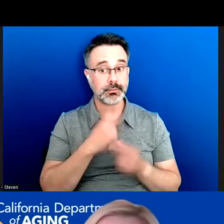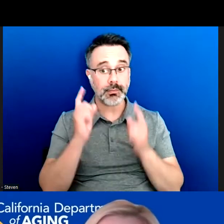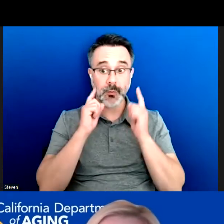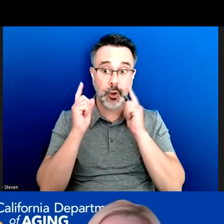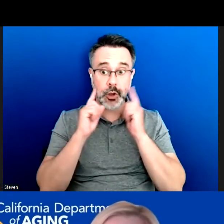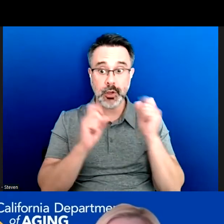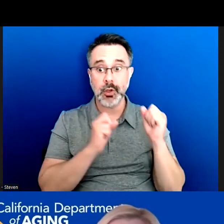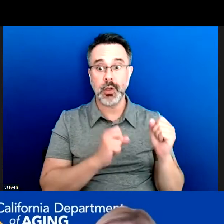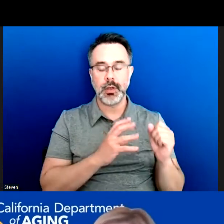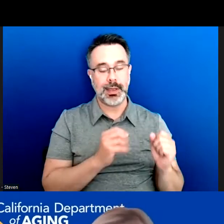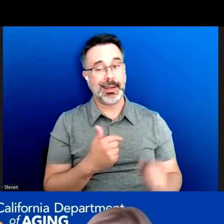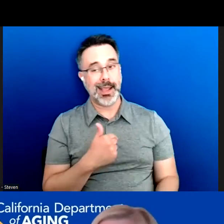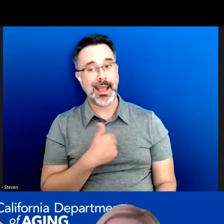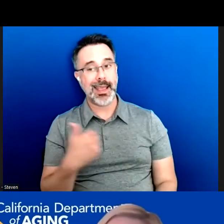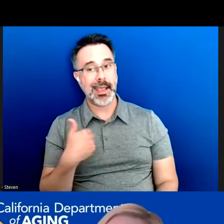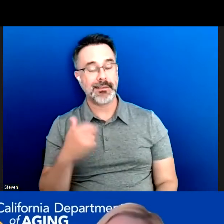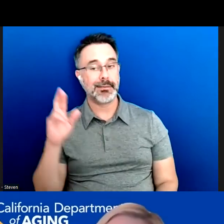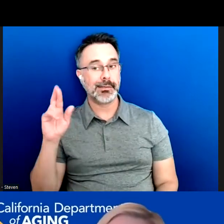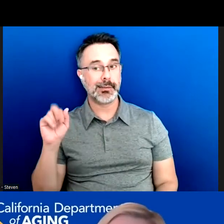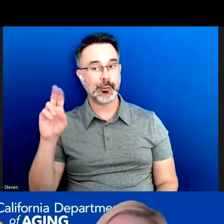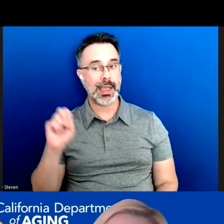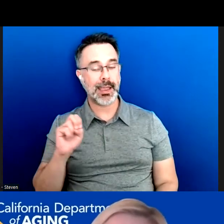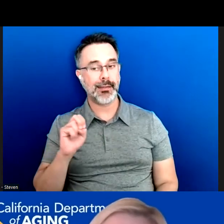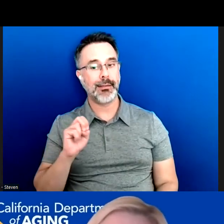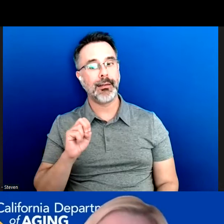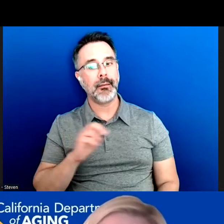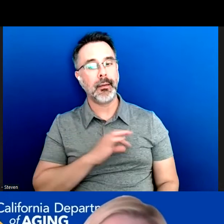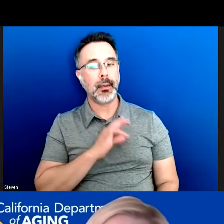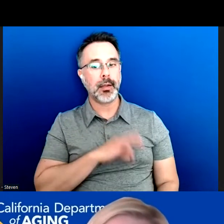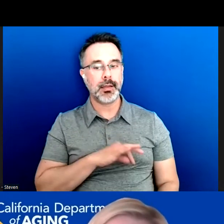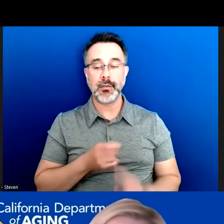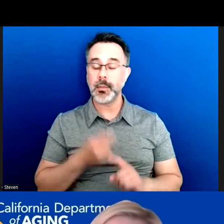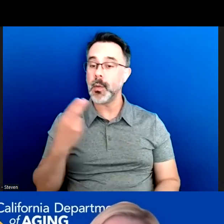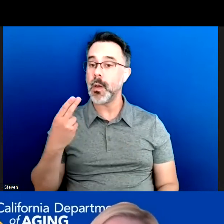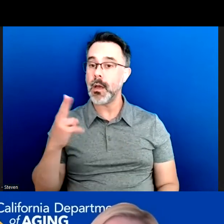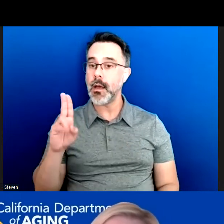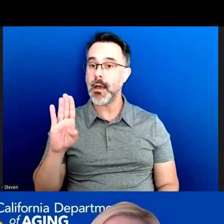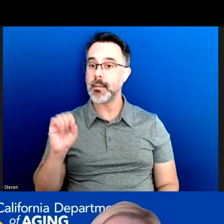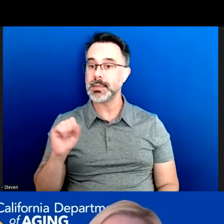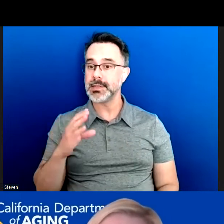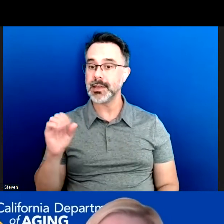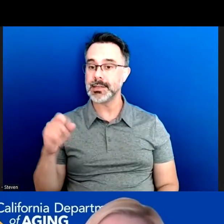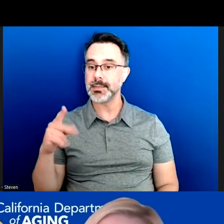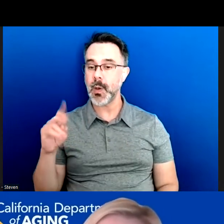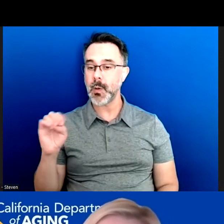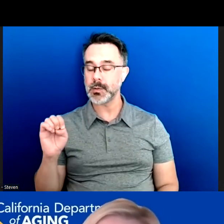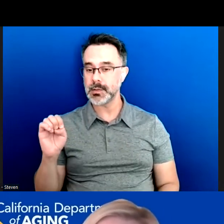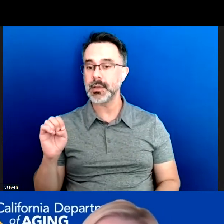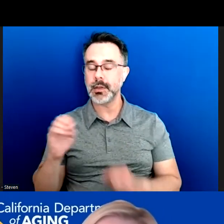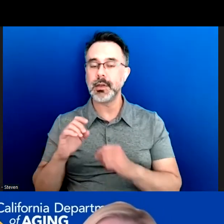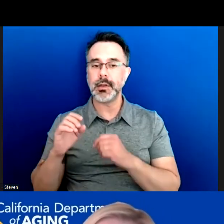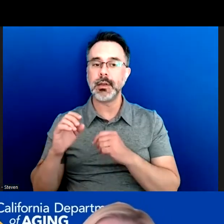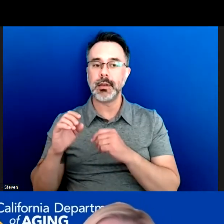have the rare privilege of, while the Hubs and Spokes outreach was happening, I was a stakeholder